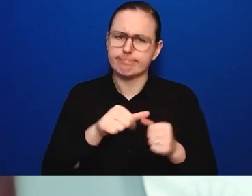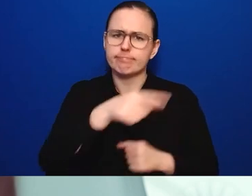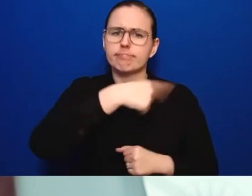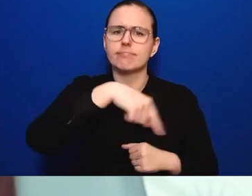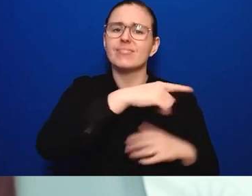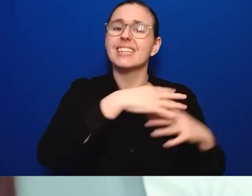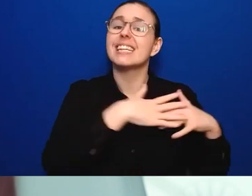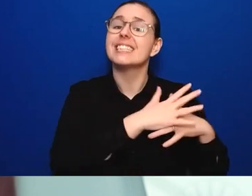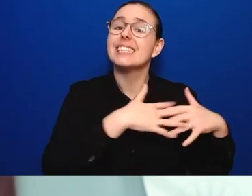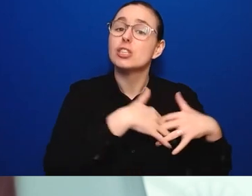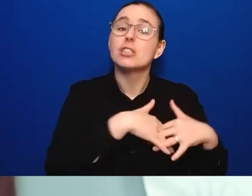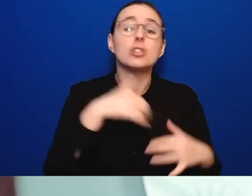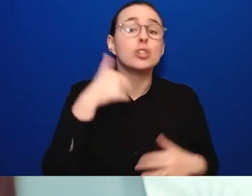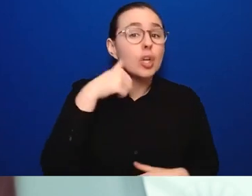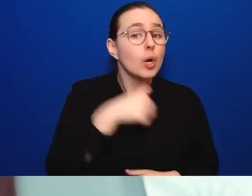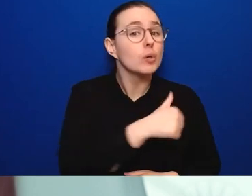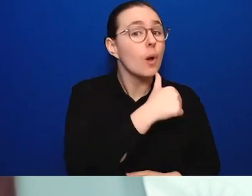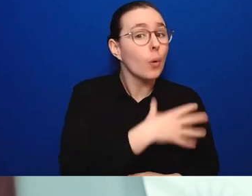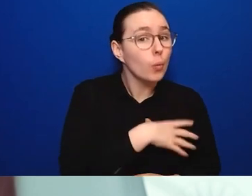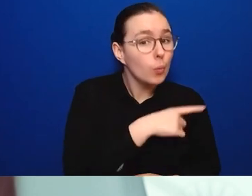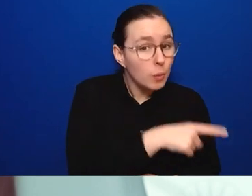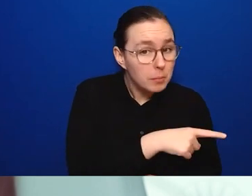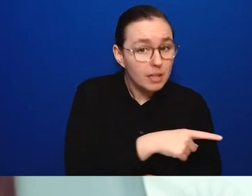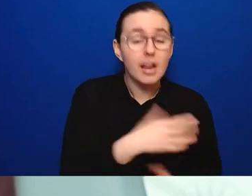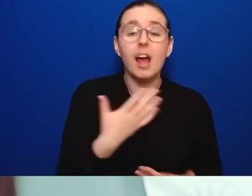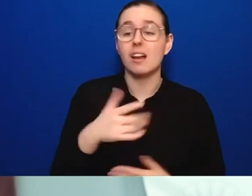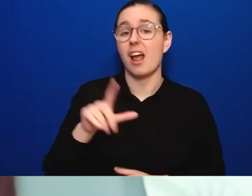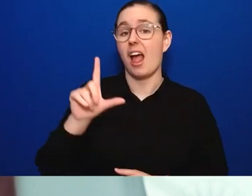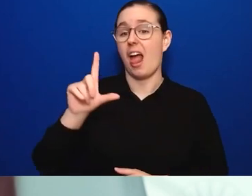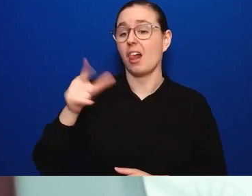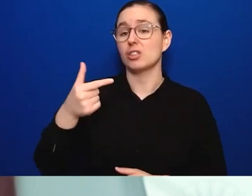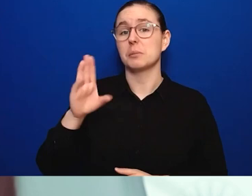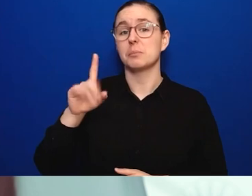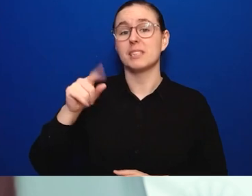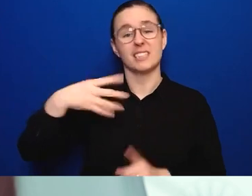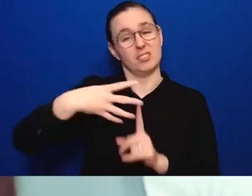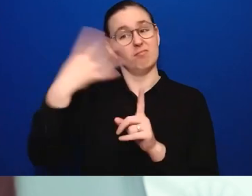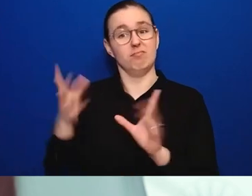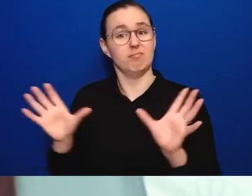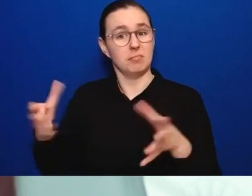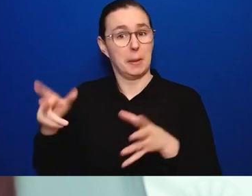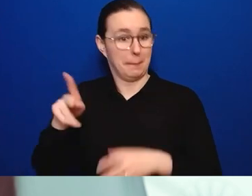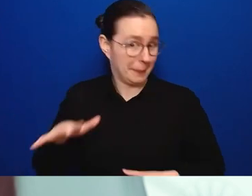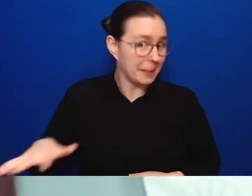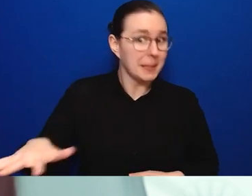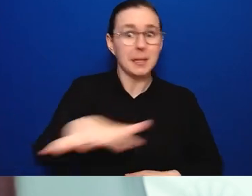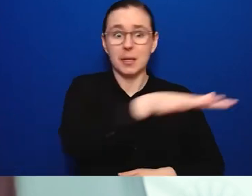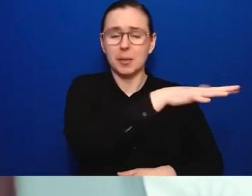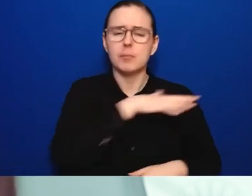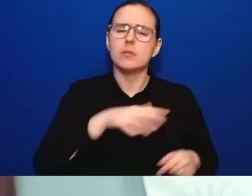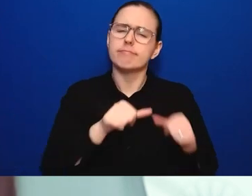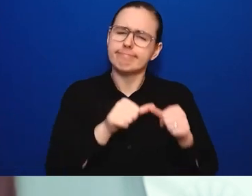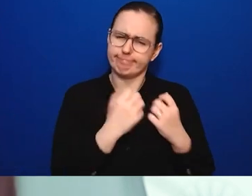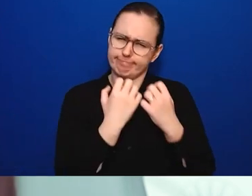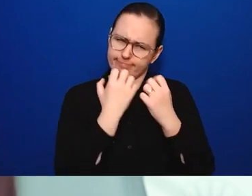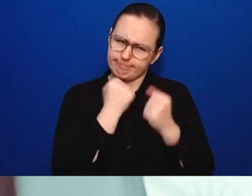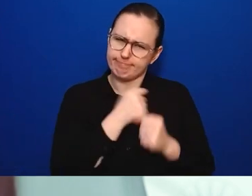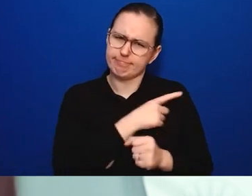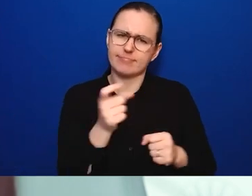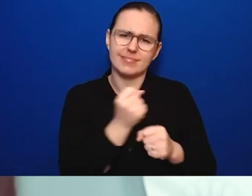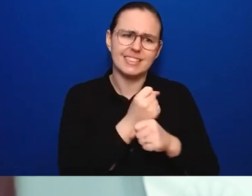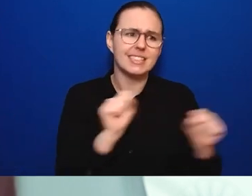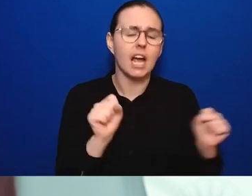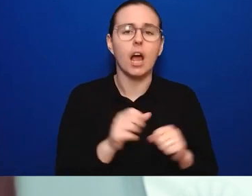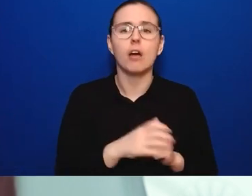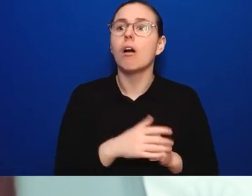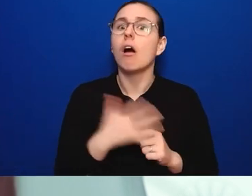LGBTQIA+ people safe from violence, and 2, advancing reconciliation and gender